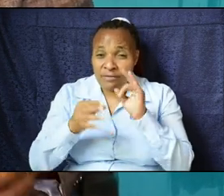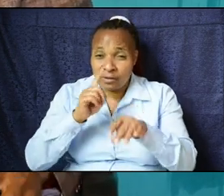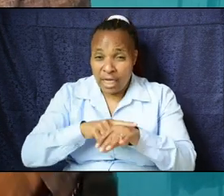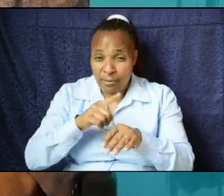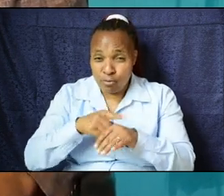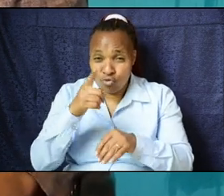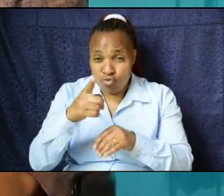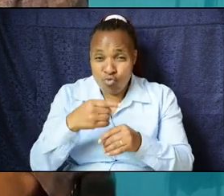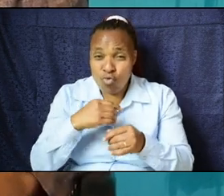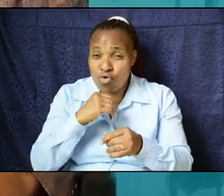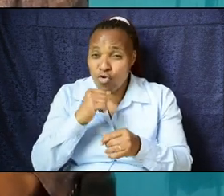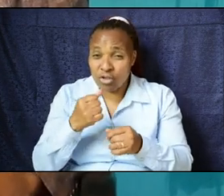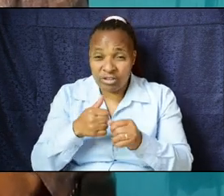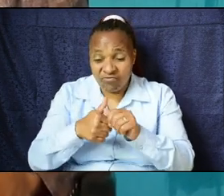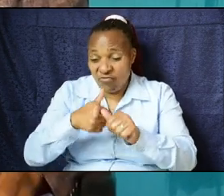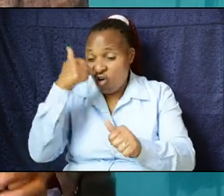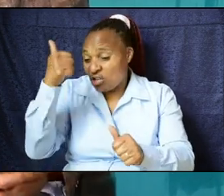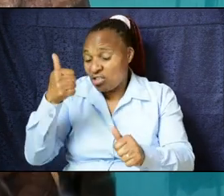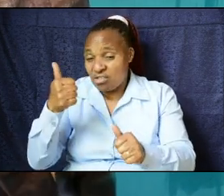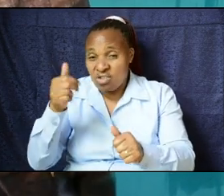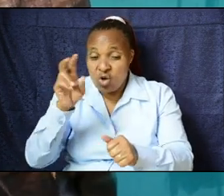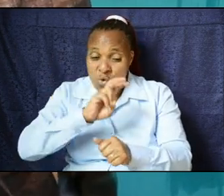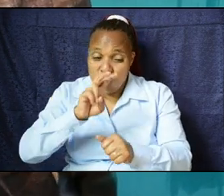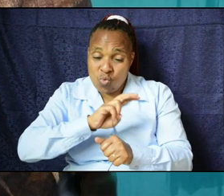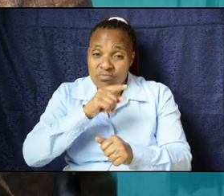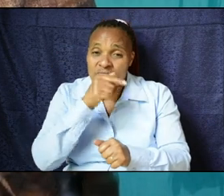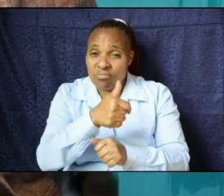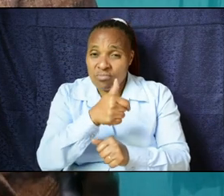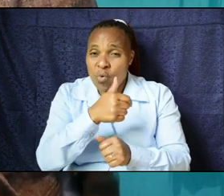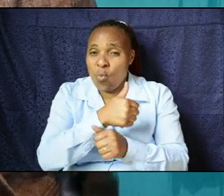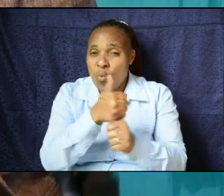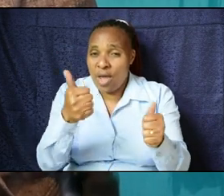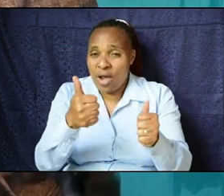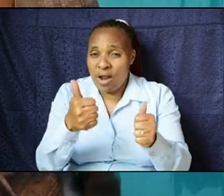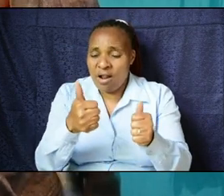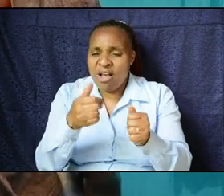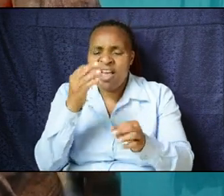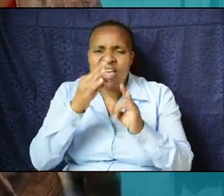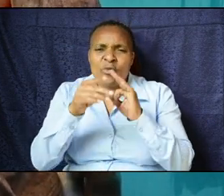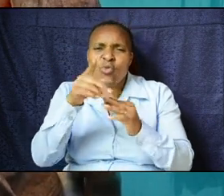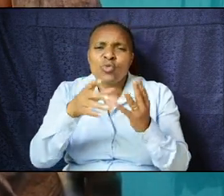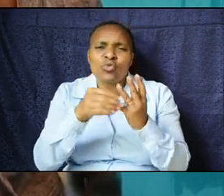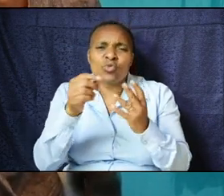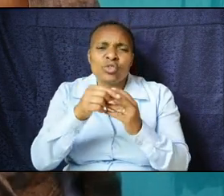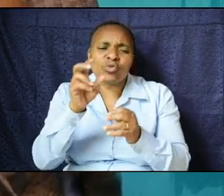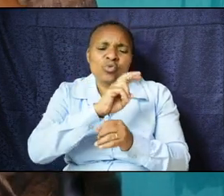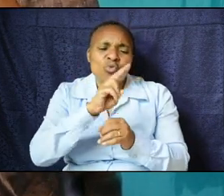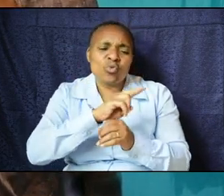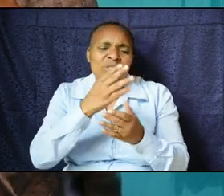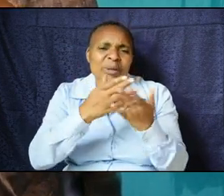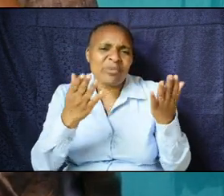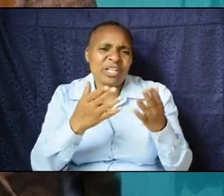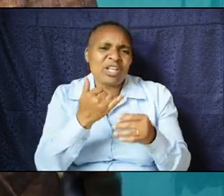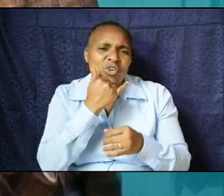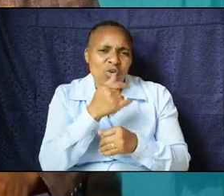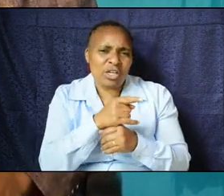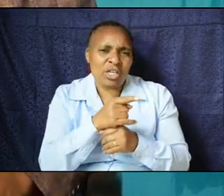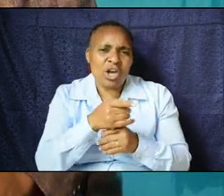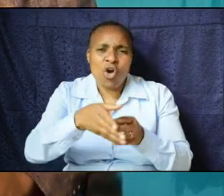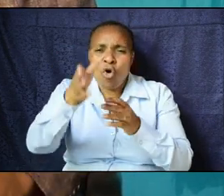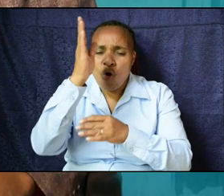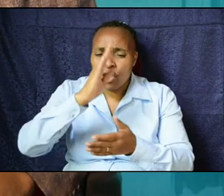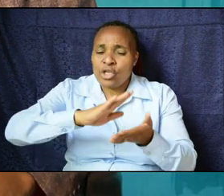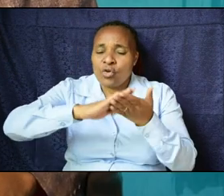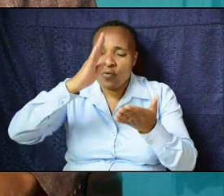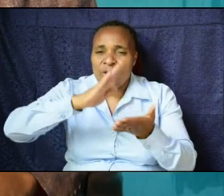he overlooks. Mm-hmm. And so when you choose to overlook an offense, then God also is glorified